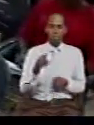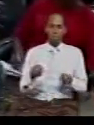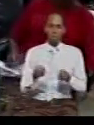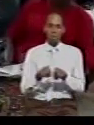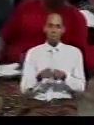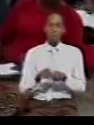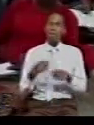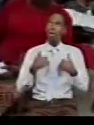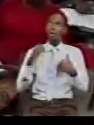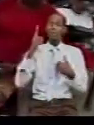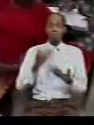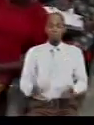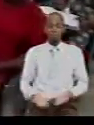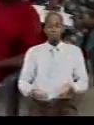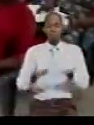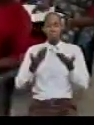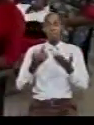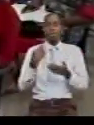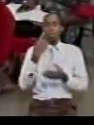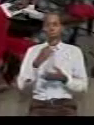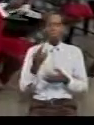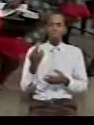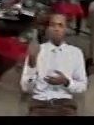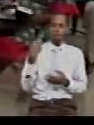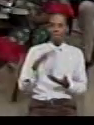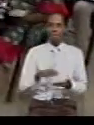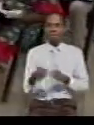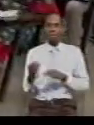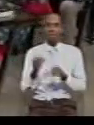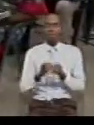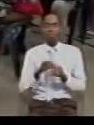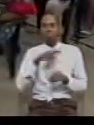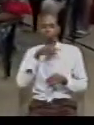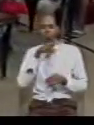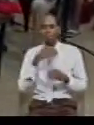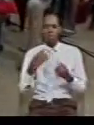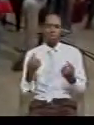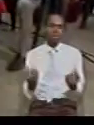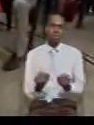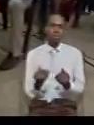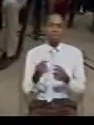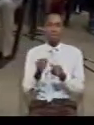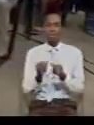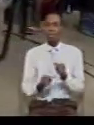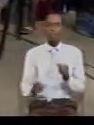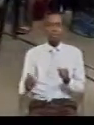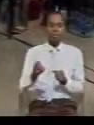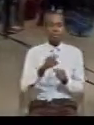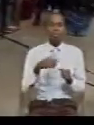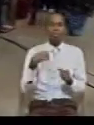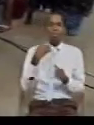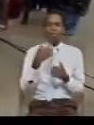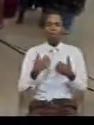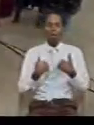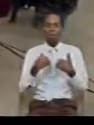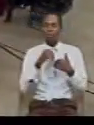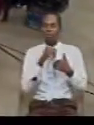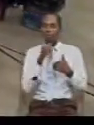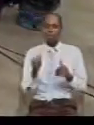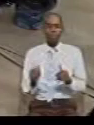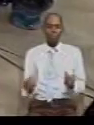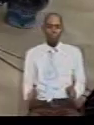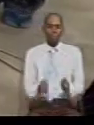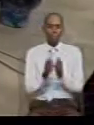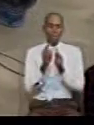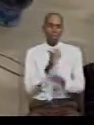are dead in trespasses and sins. Everyone who has not met Christ the